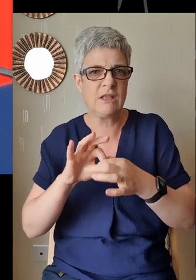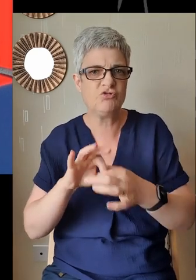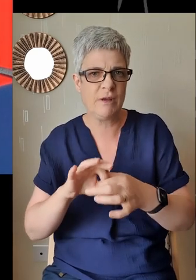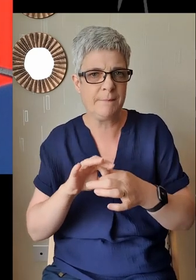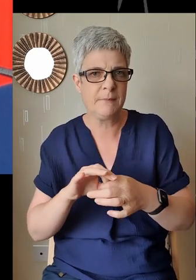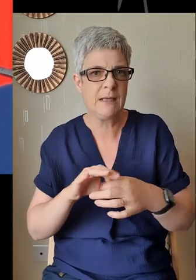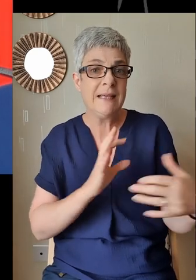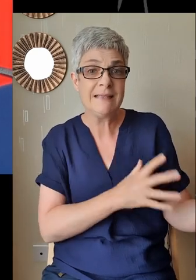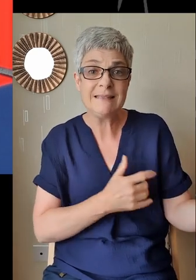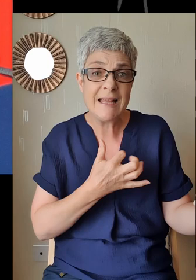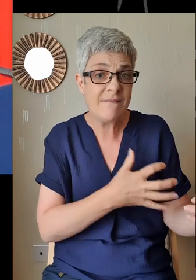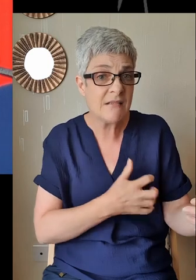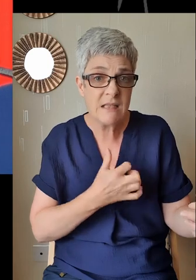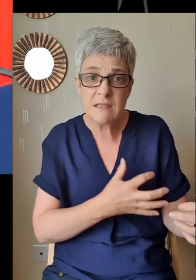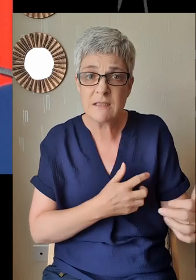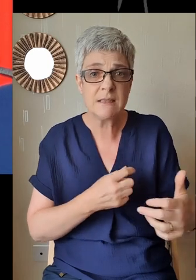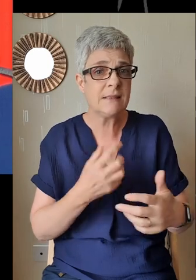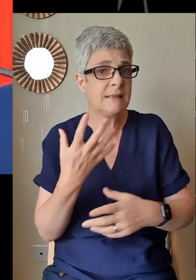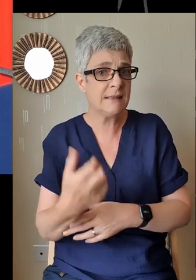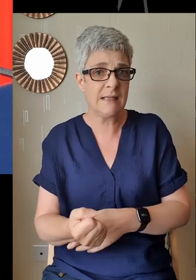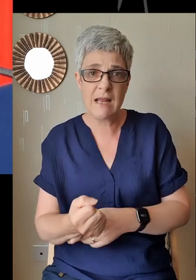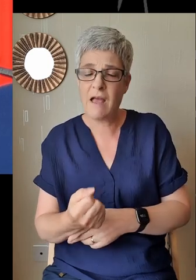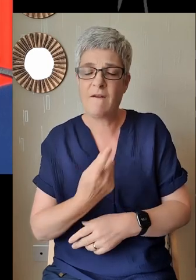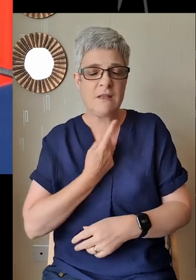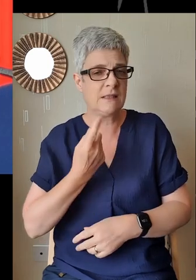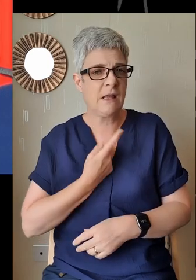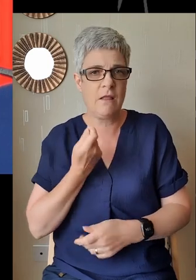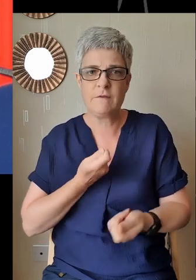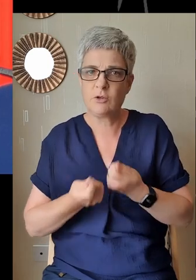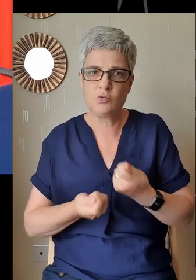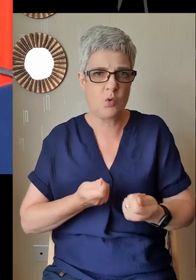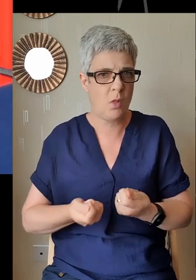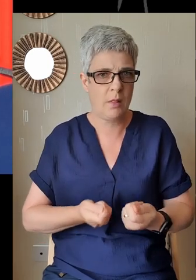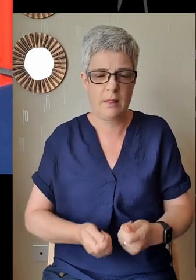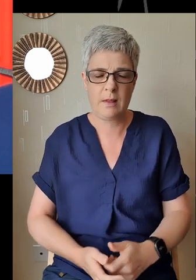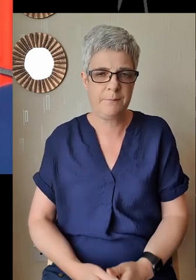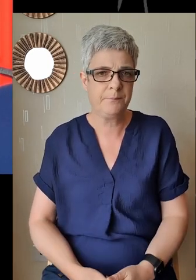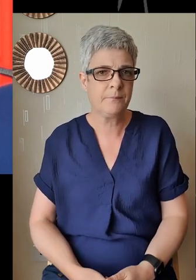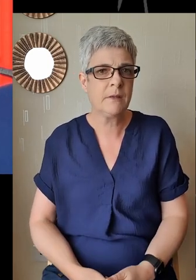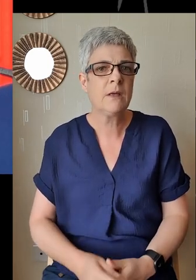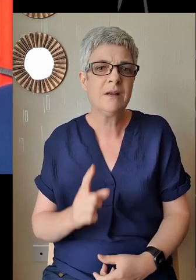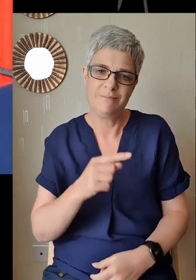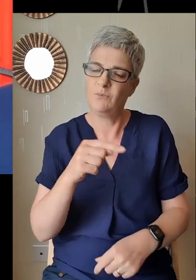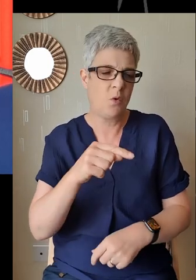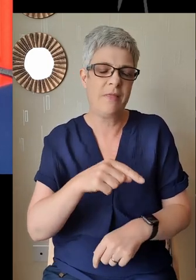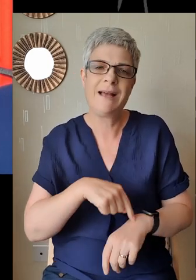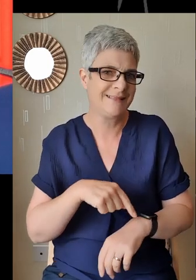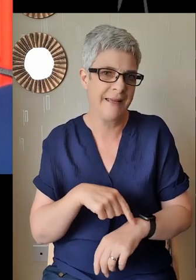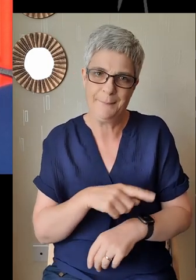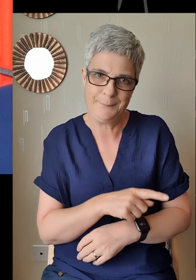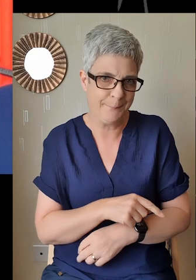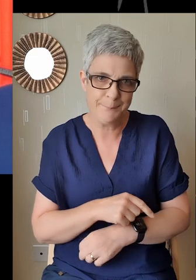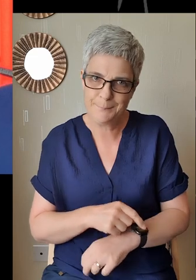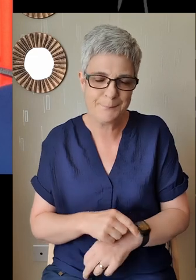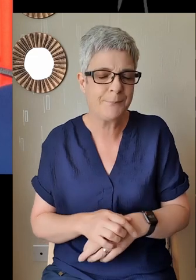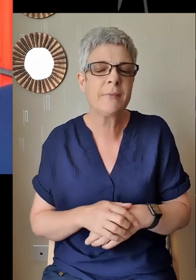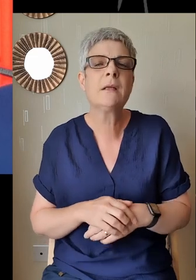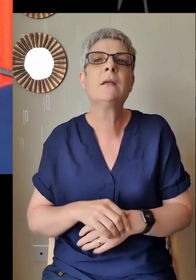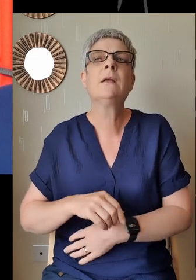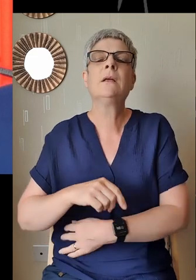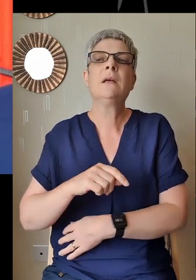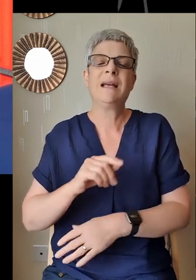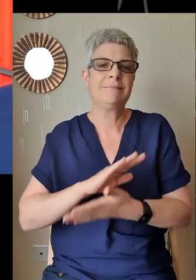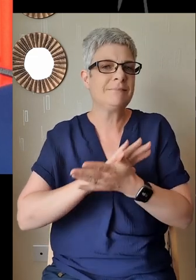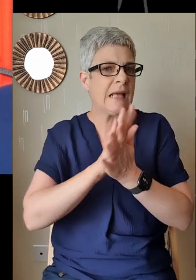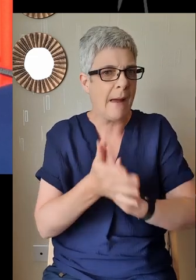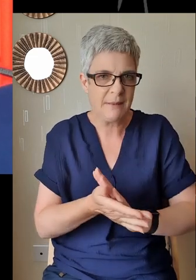David didn't have self-control, or at least not at that instance. And great